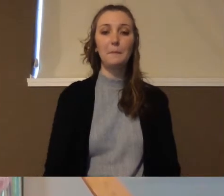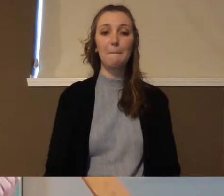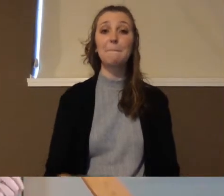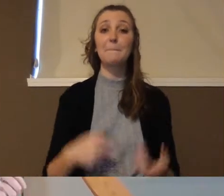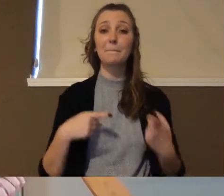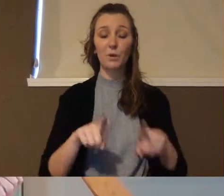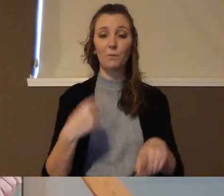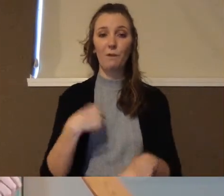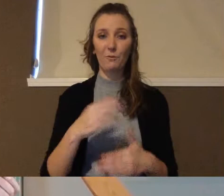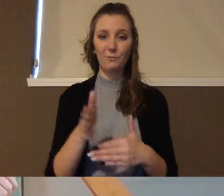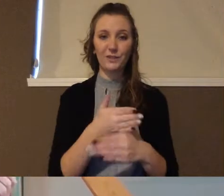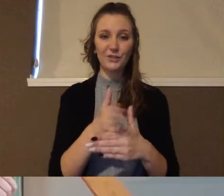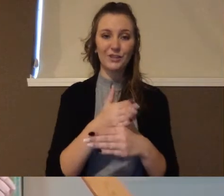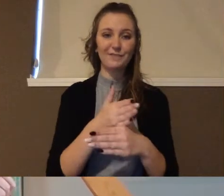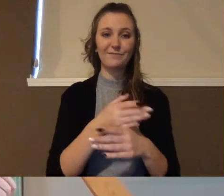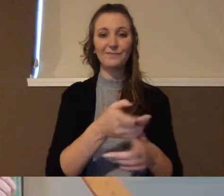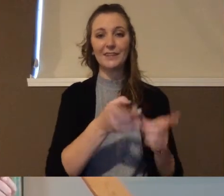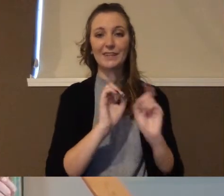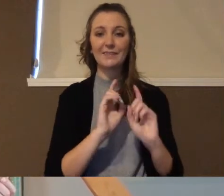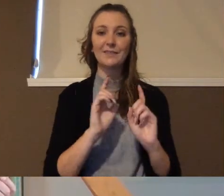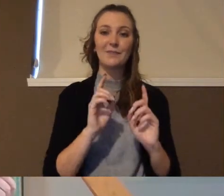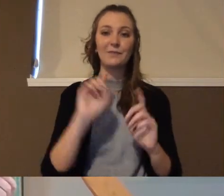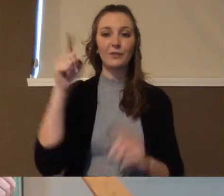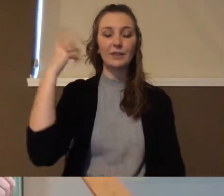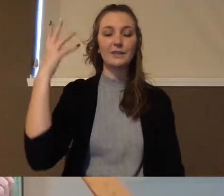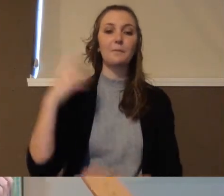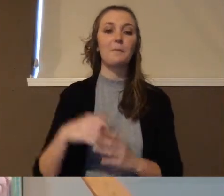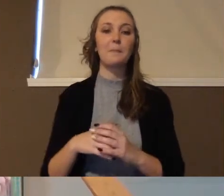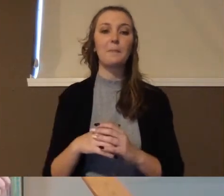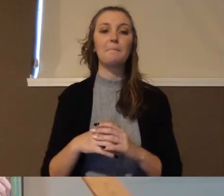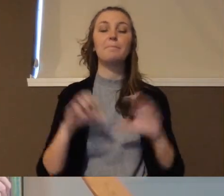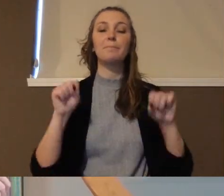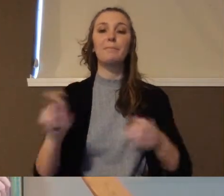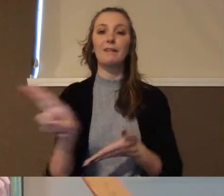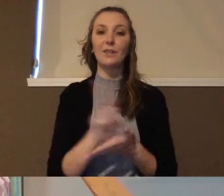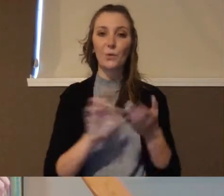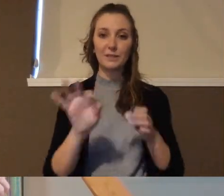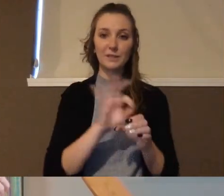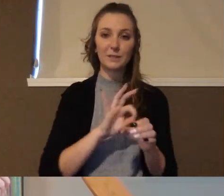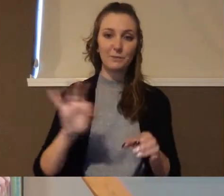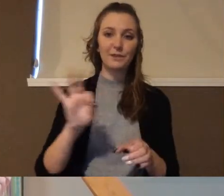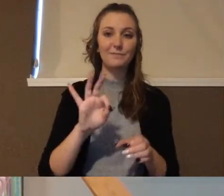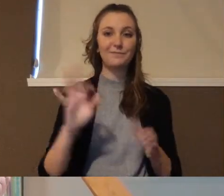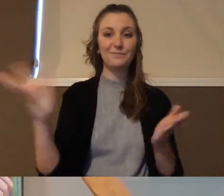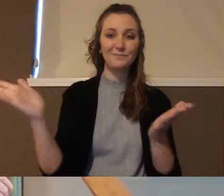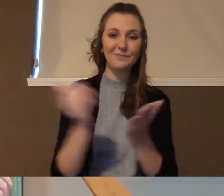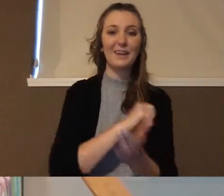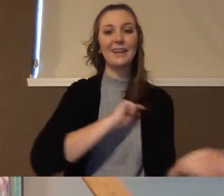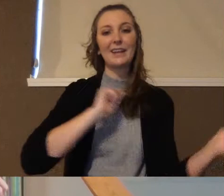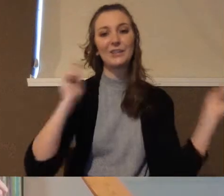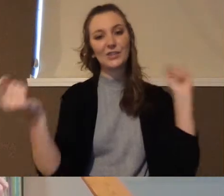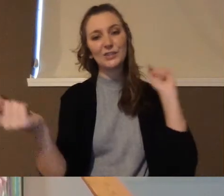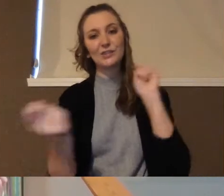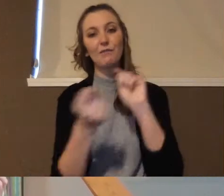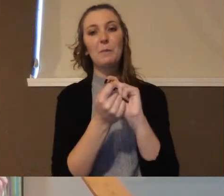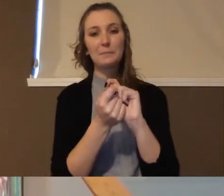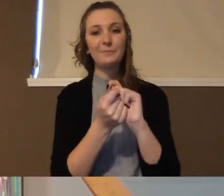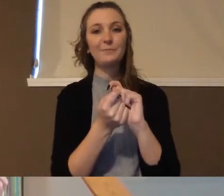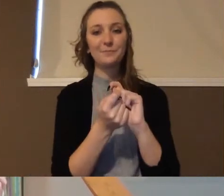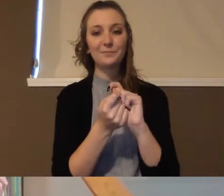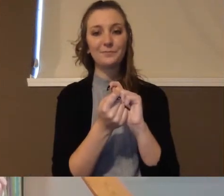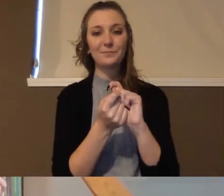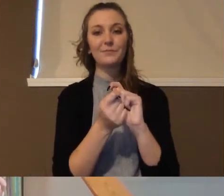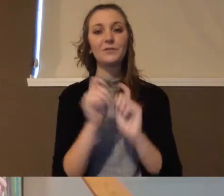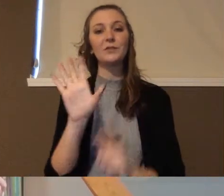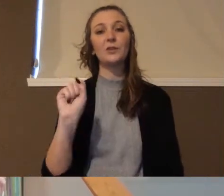As we share these gifts of grace, may the Holy Spirit take and transform them,